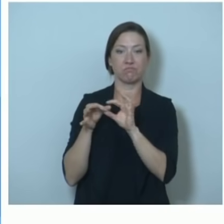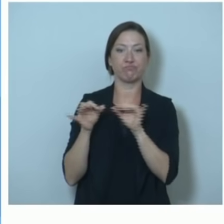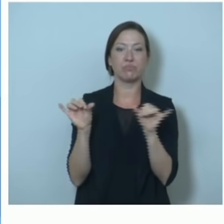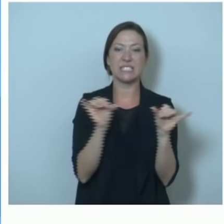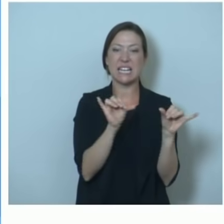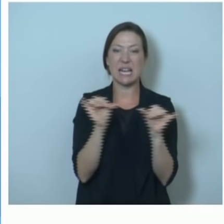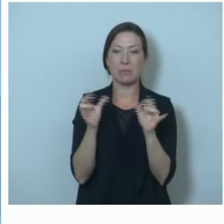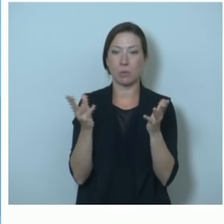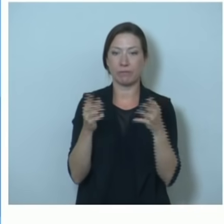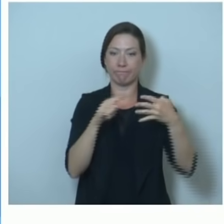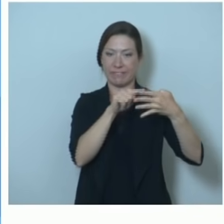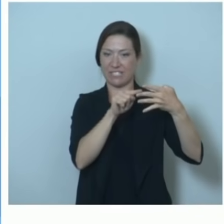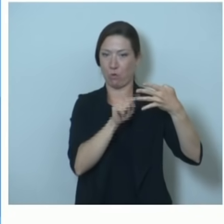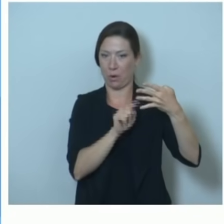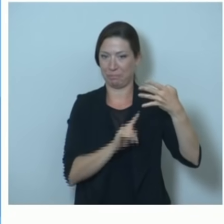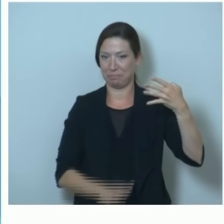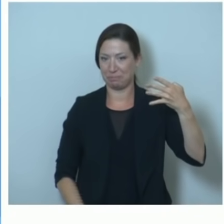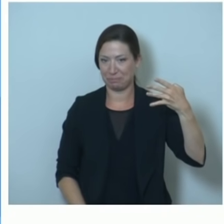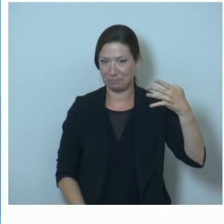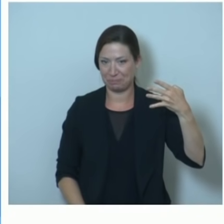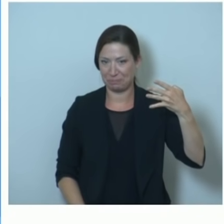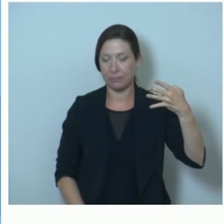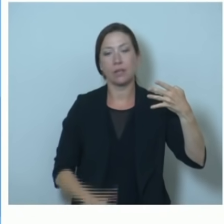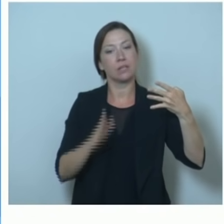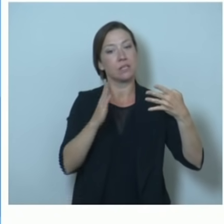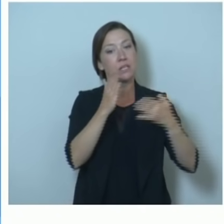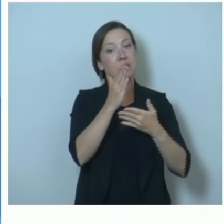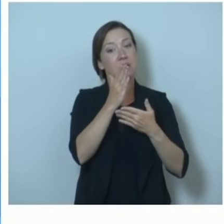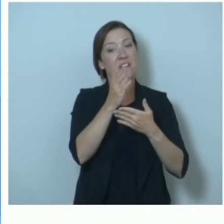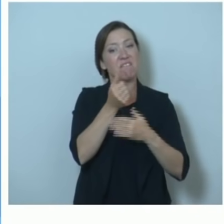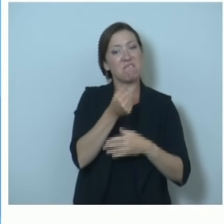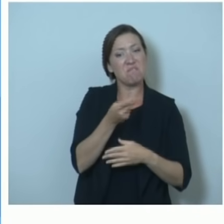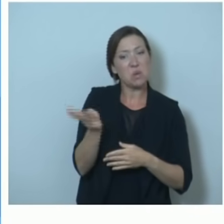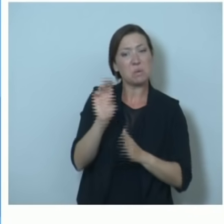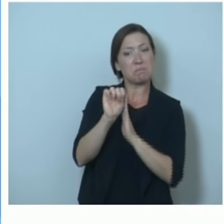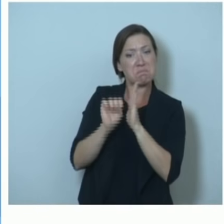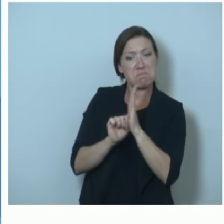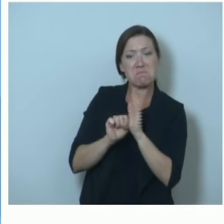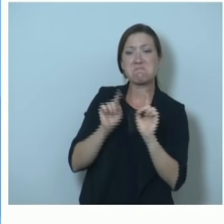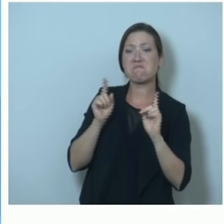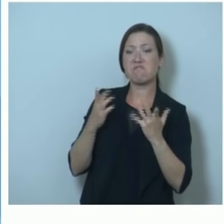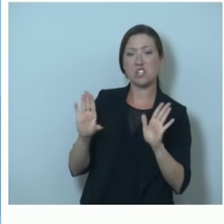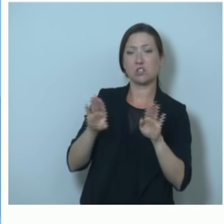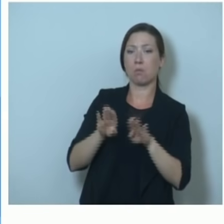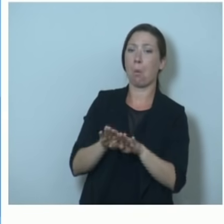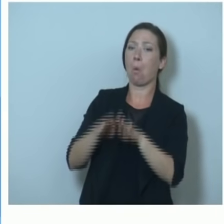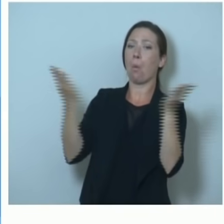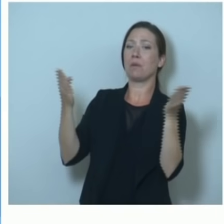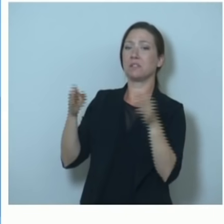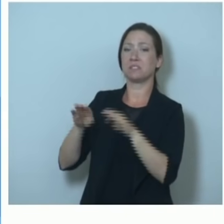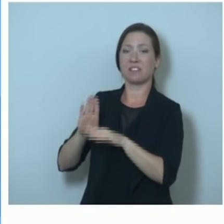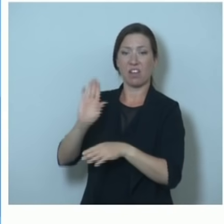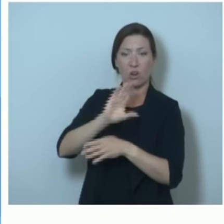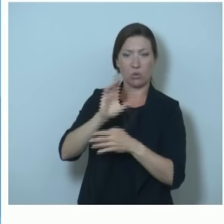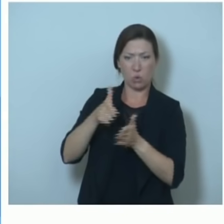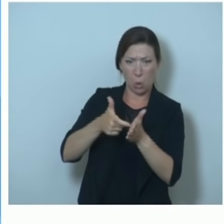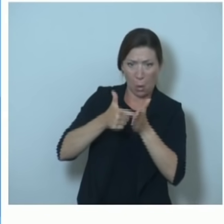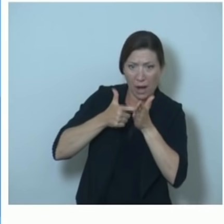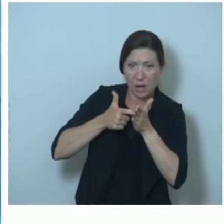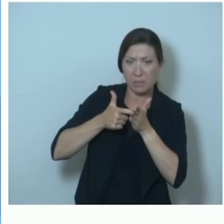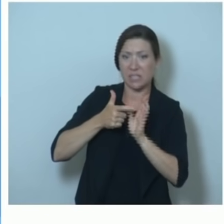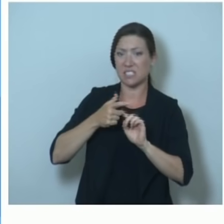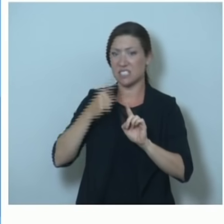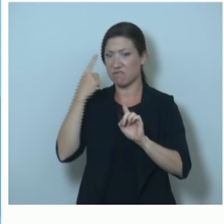okay to open. Now, you know, some states already opened up, and they weren't very specific about their criteria or what they needed to meet in